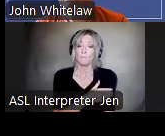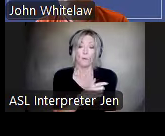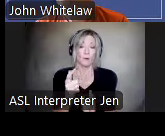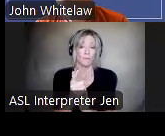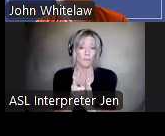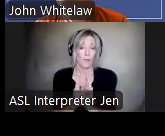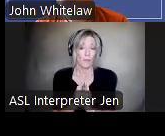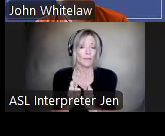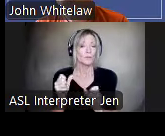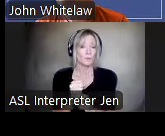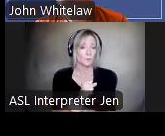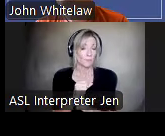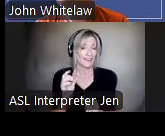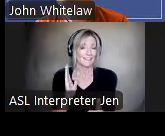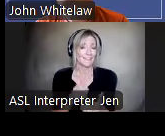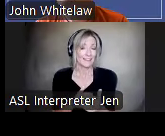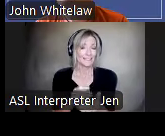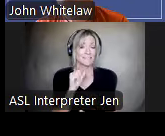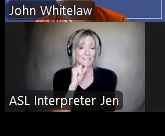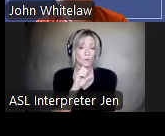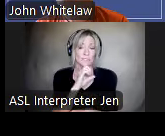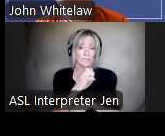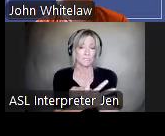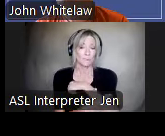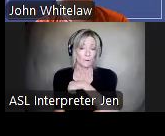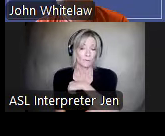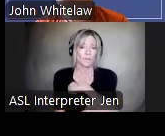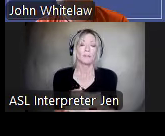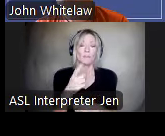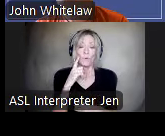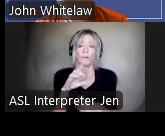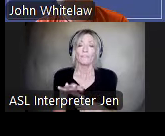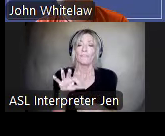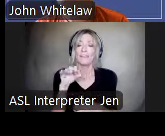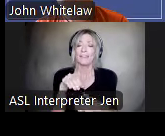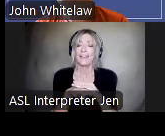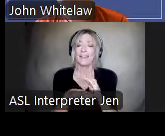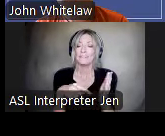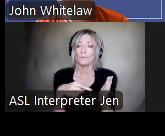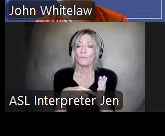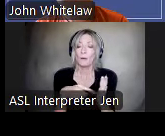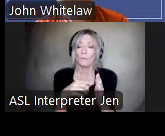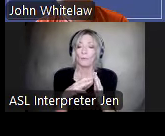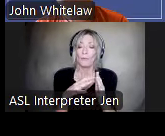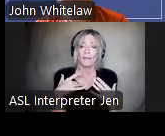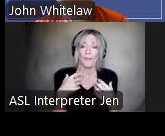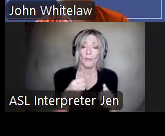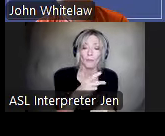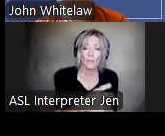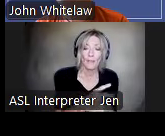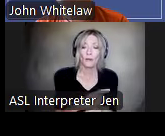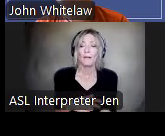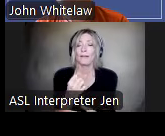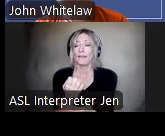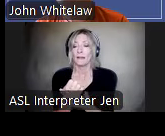senior poverty by securing access to affordable health care, economic security, and the courts for